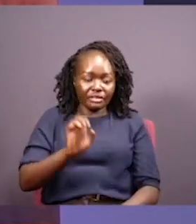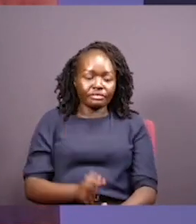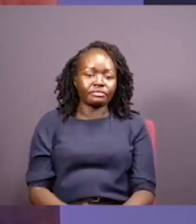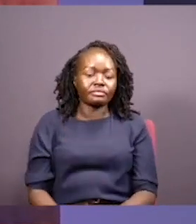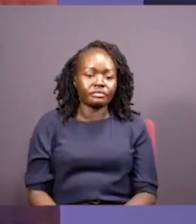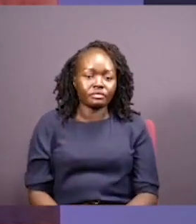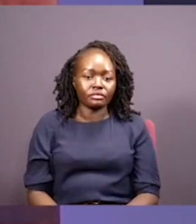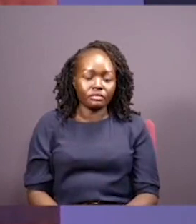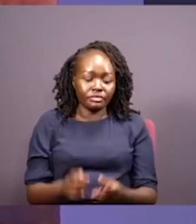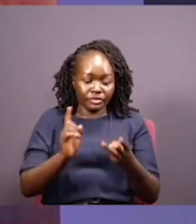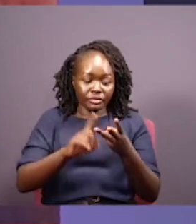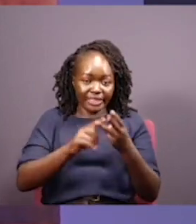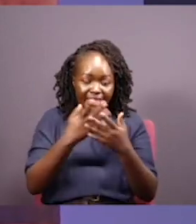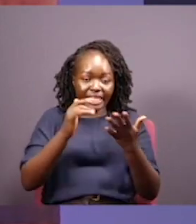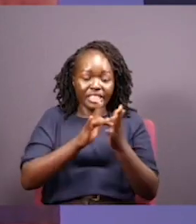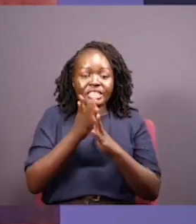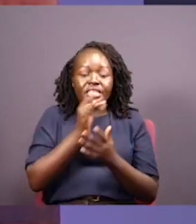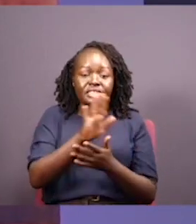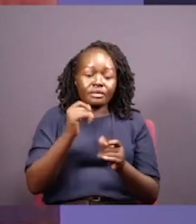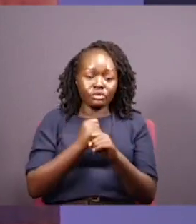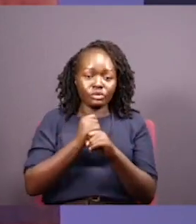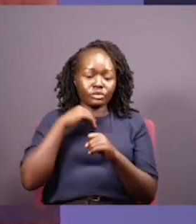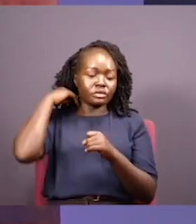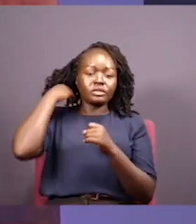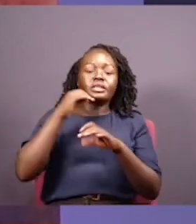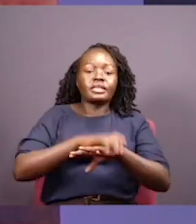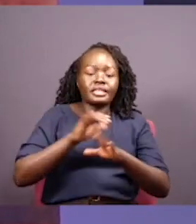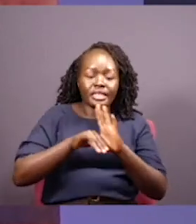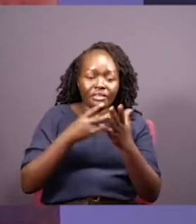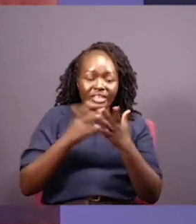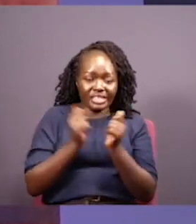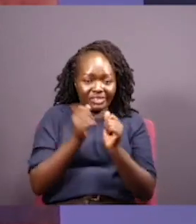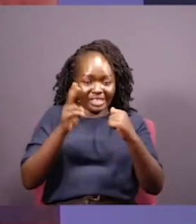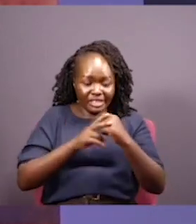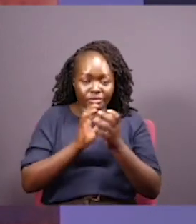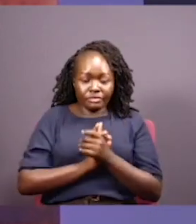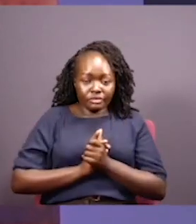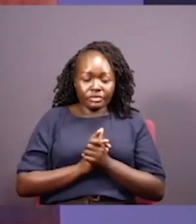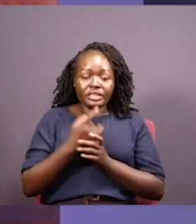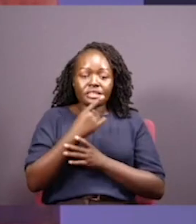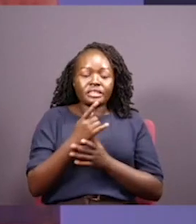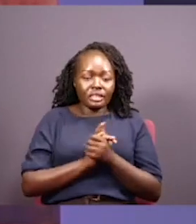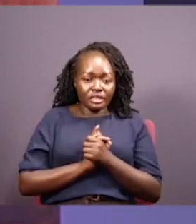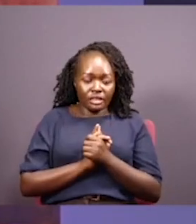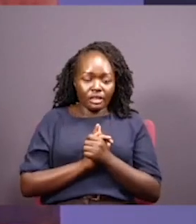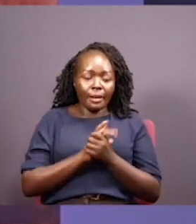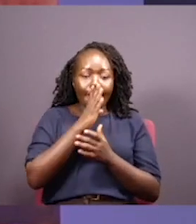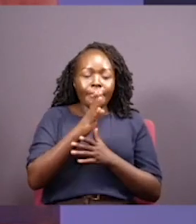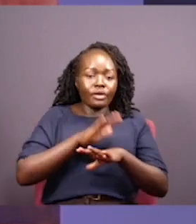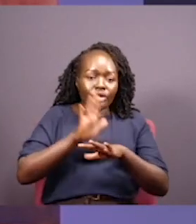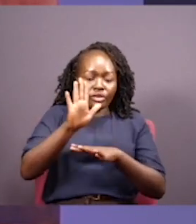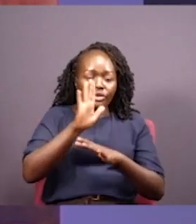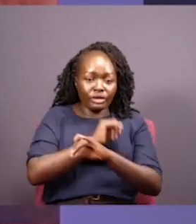thing Jesus tells them to do is captured in verse 17. He says, be on your guard against